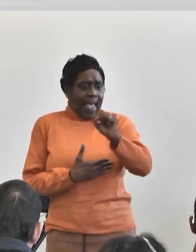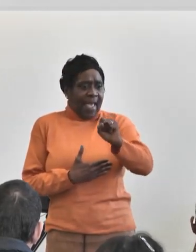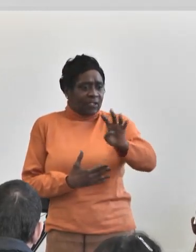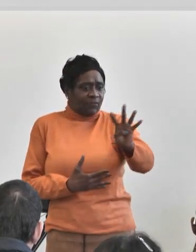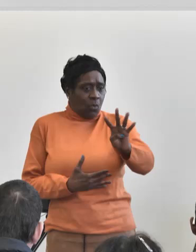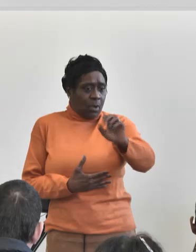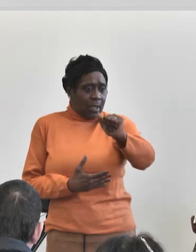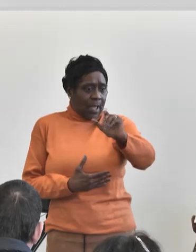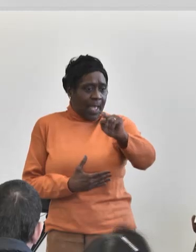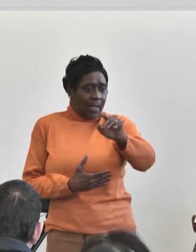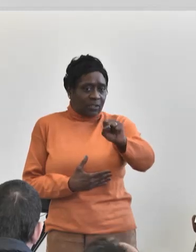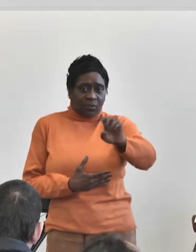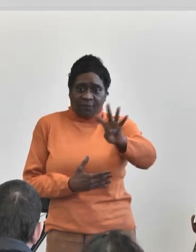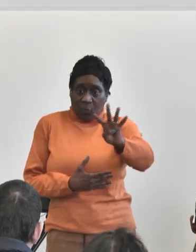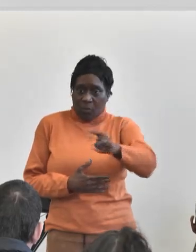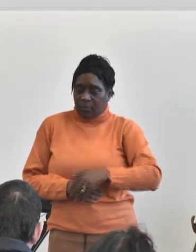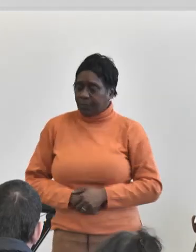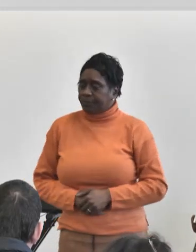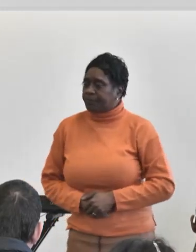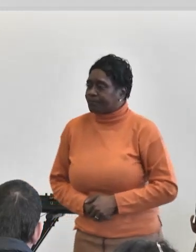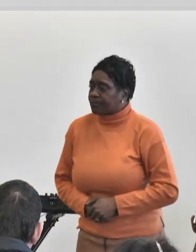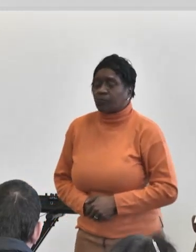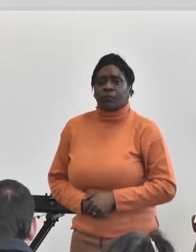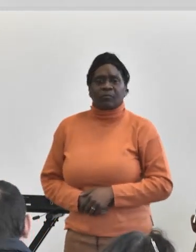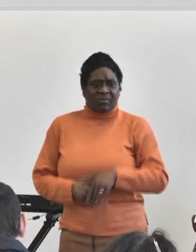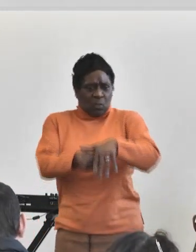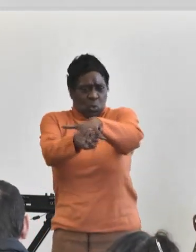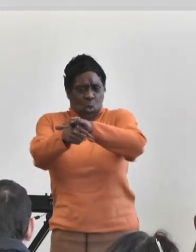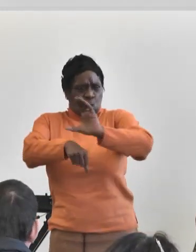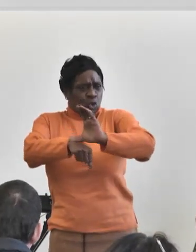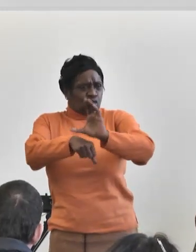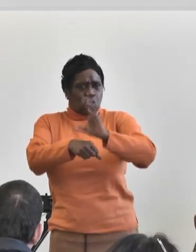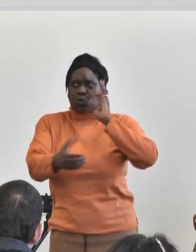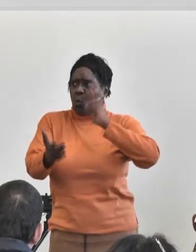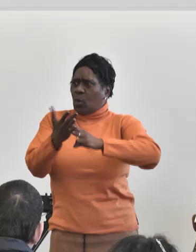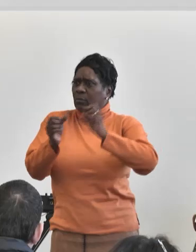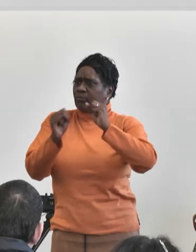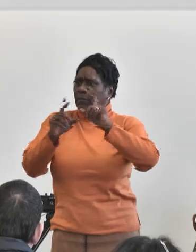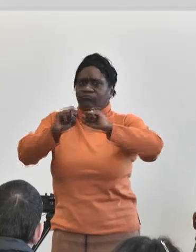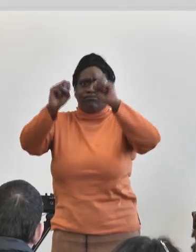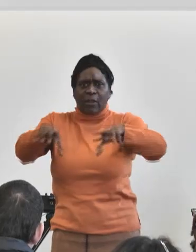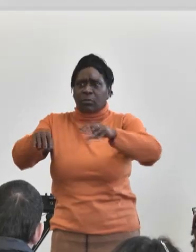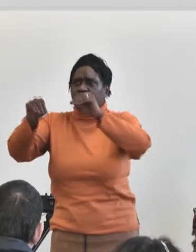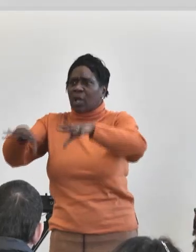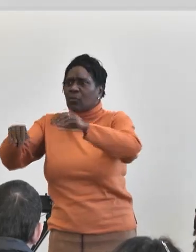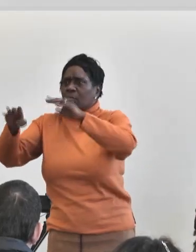And that's because in Acts 4, the local church had just witnessed miracles.